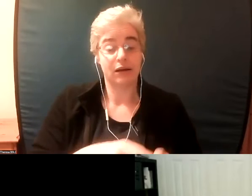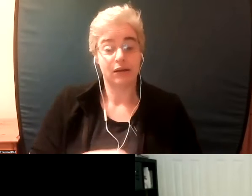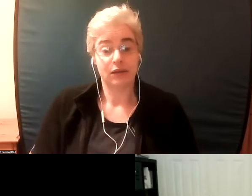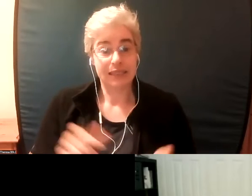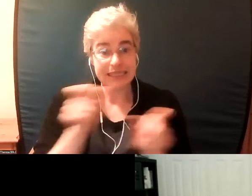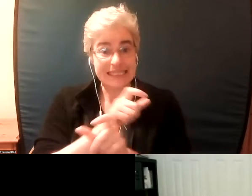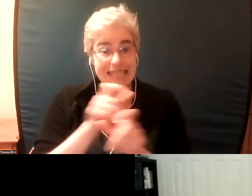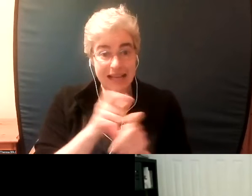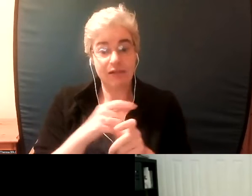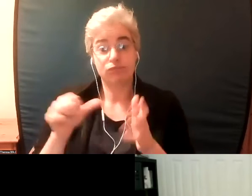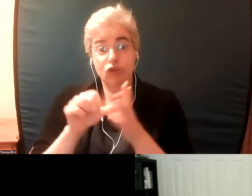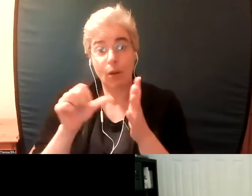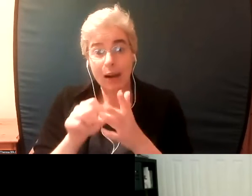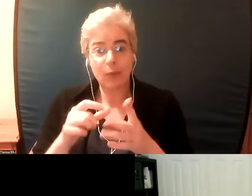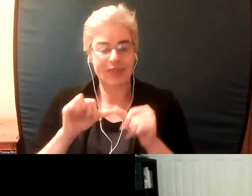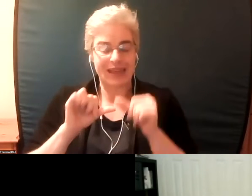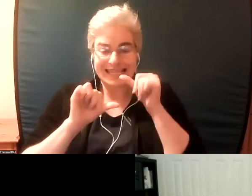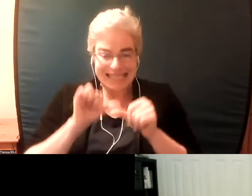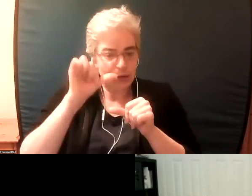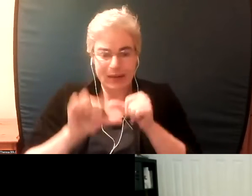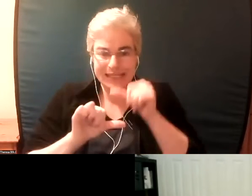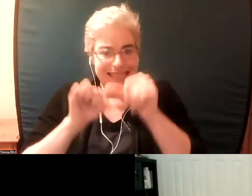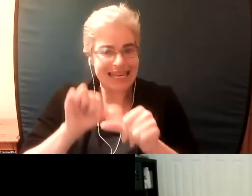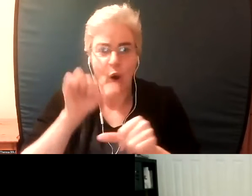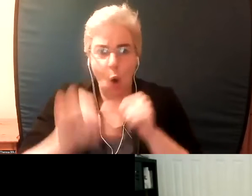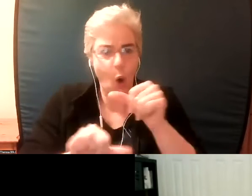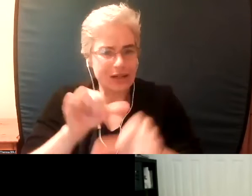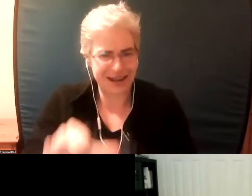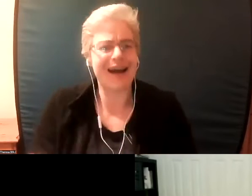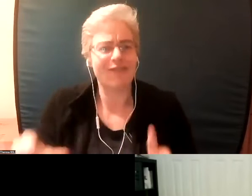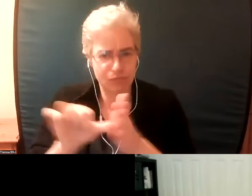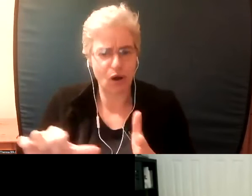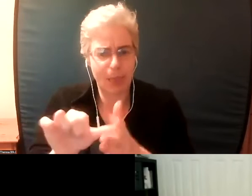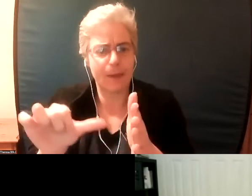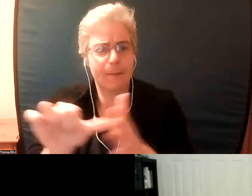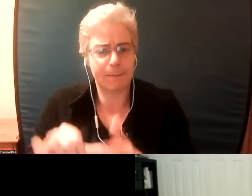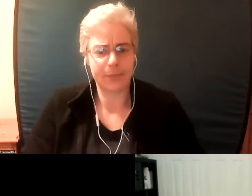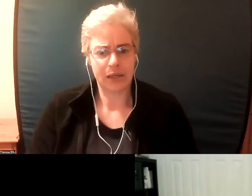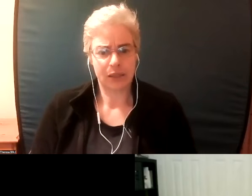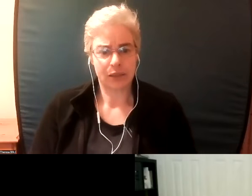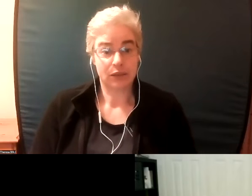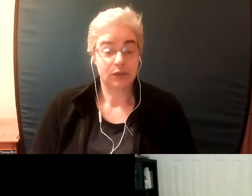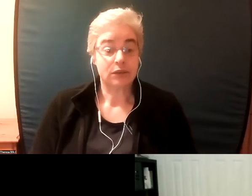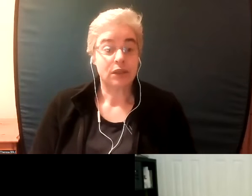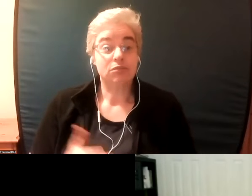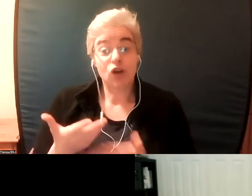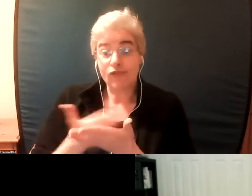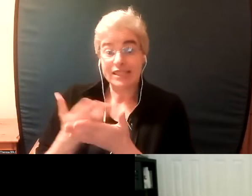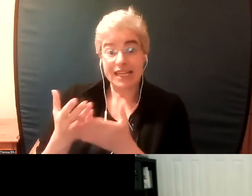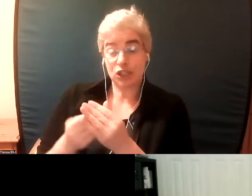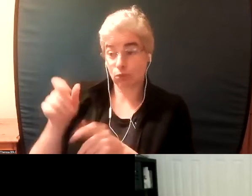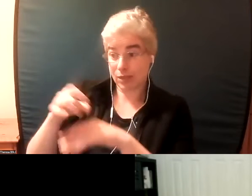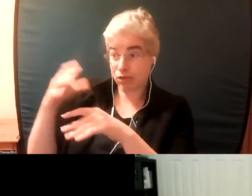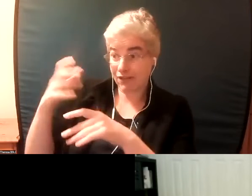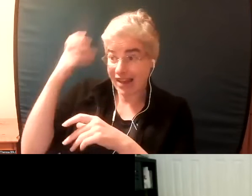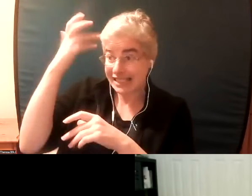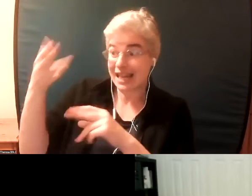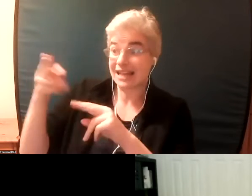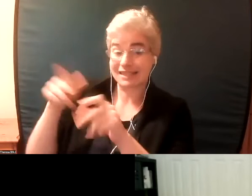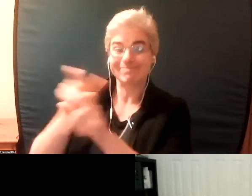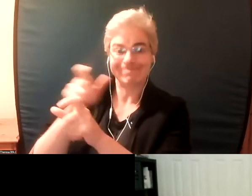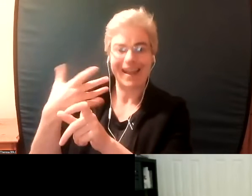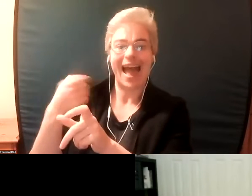dyslexia is a problem with sequencing and ordering. That's what I, in conversations with kind of professors of dyslexia and